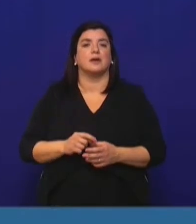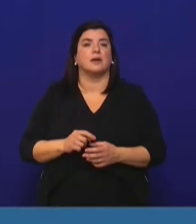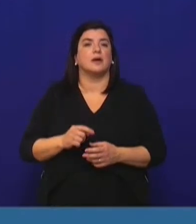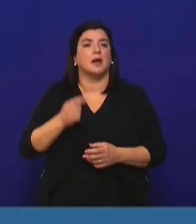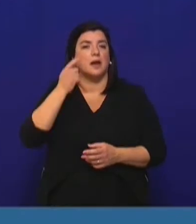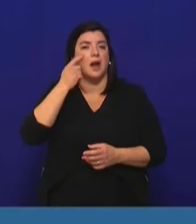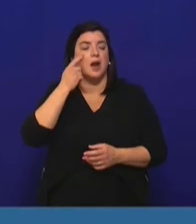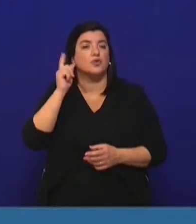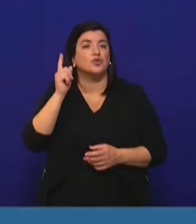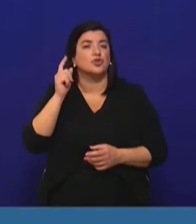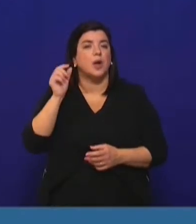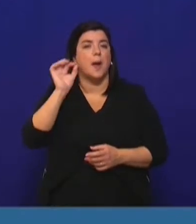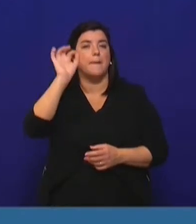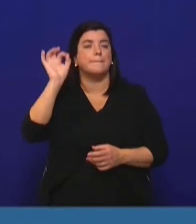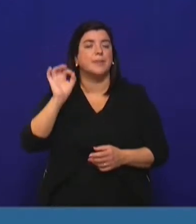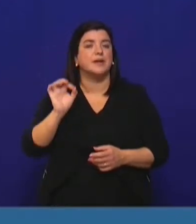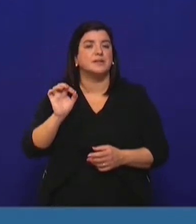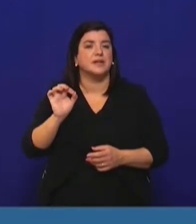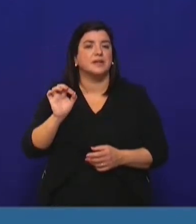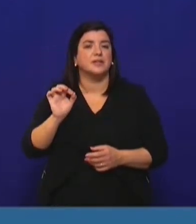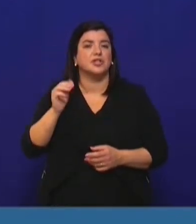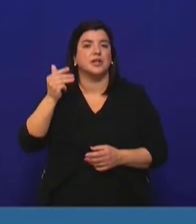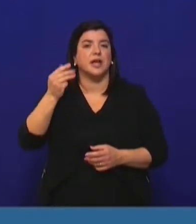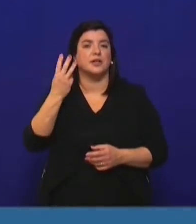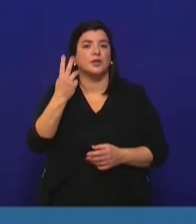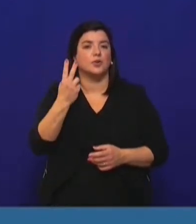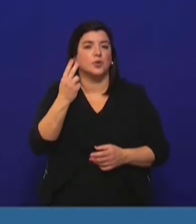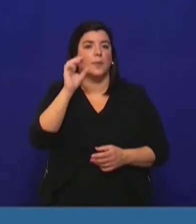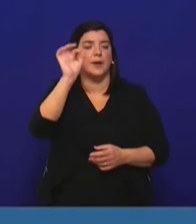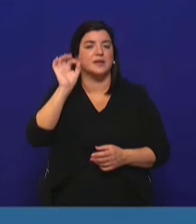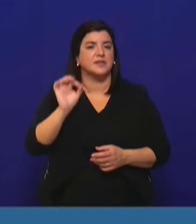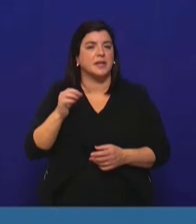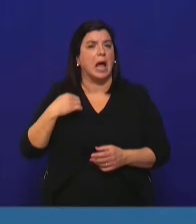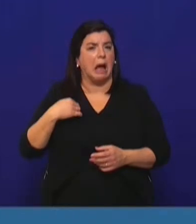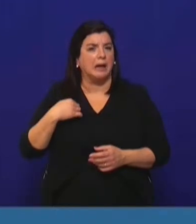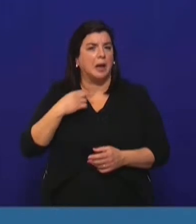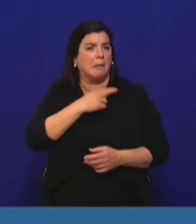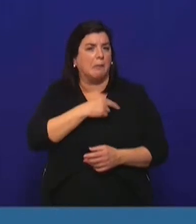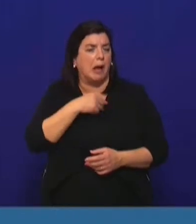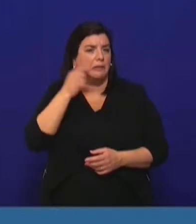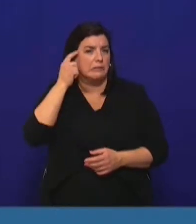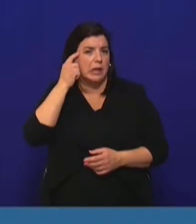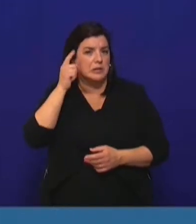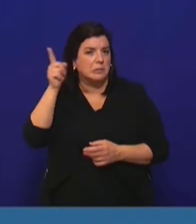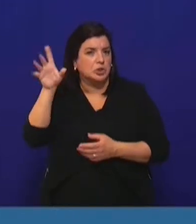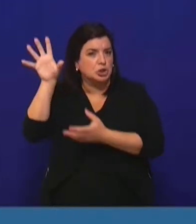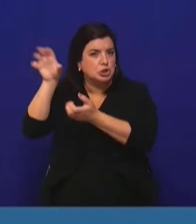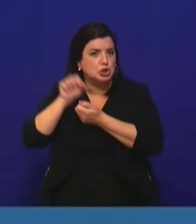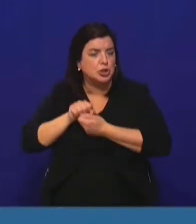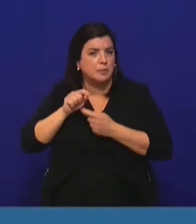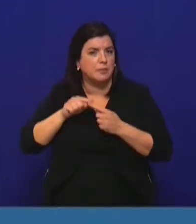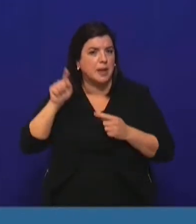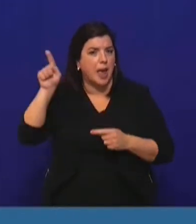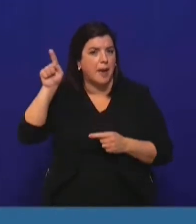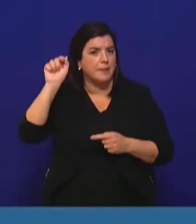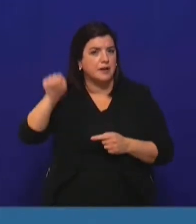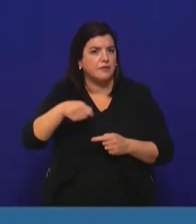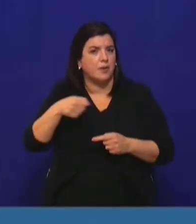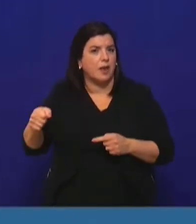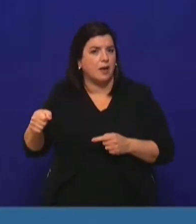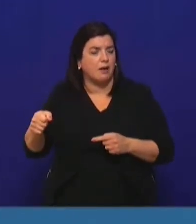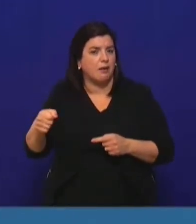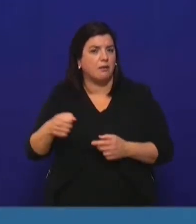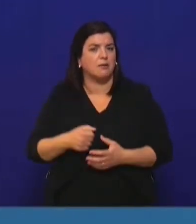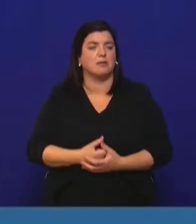ta' 92%. Din hija fuq il-ħsibijiet tagħna li forsi wkoll nippruvaw niksbu dan il-vaċċin u vaċċin